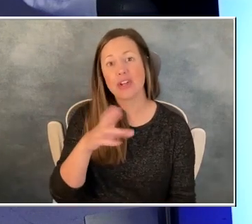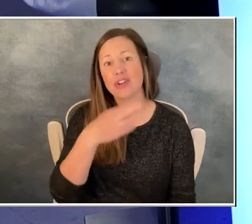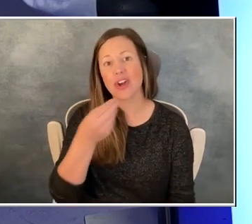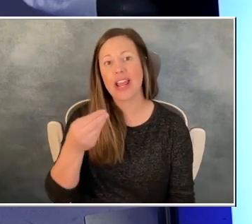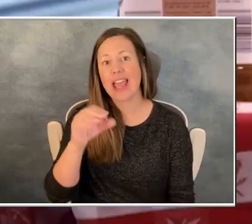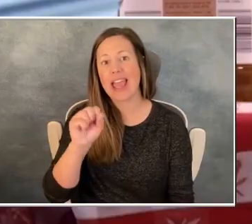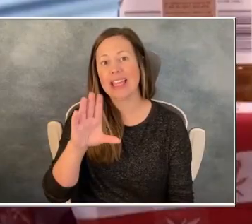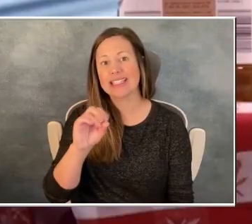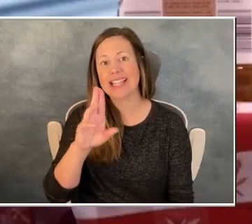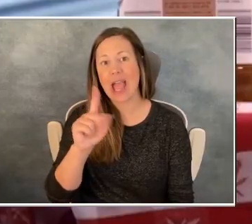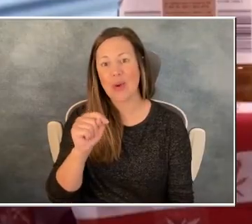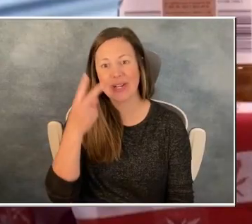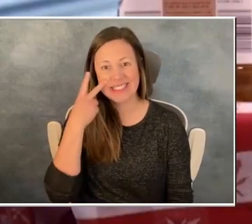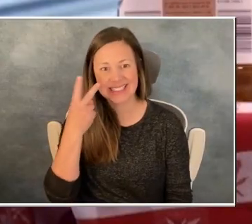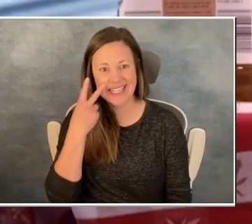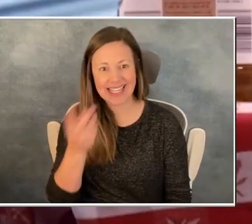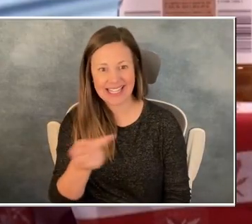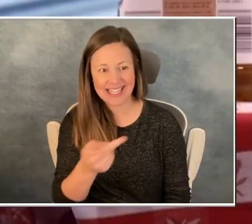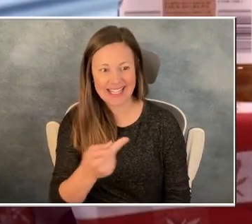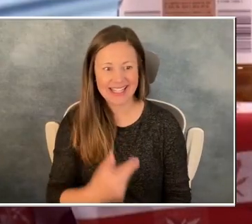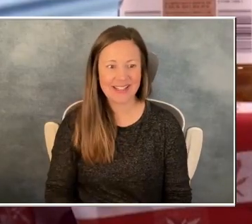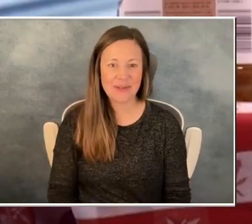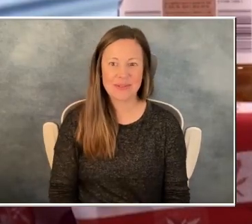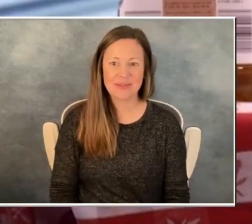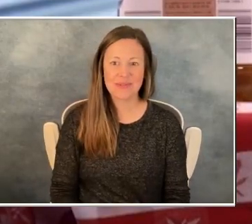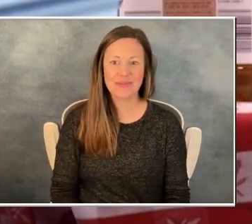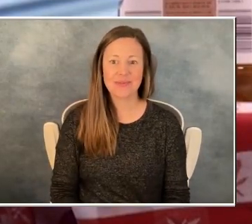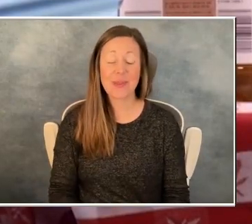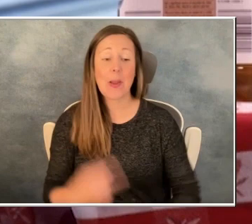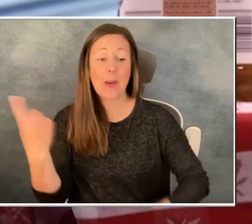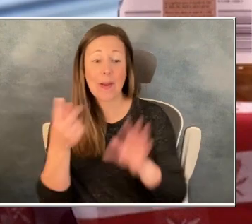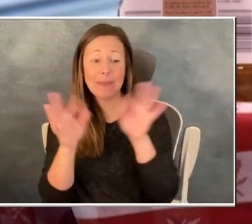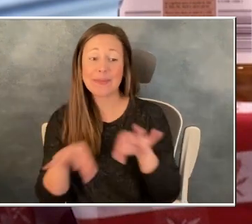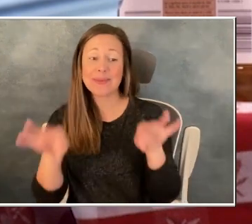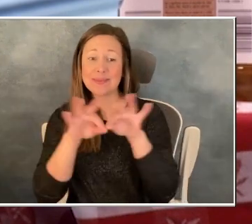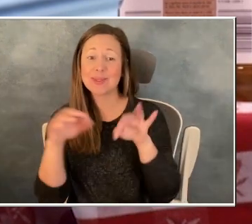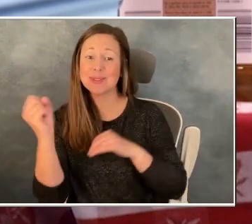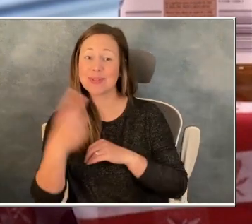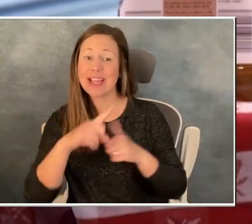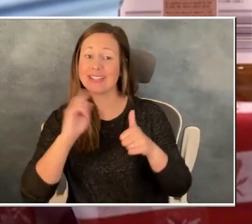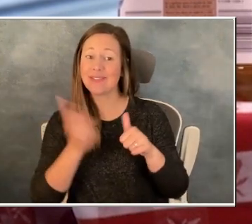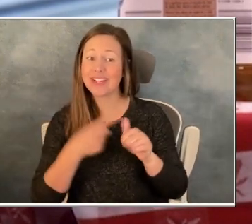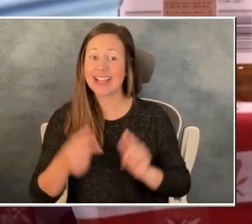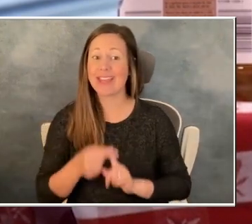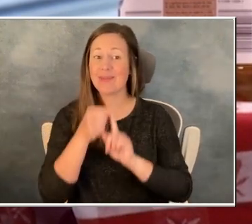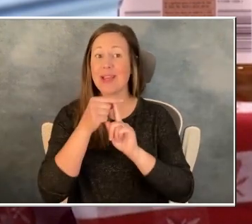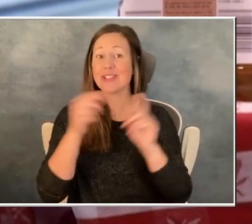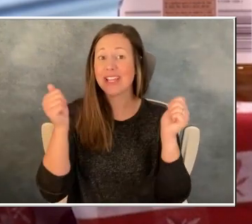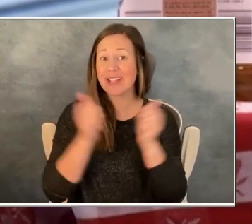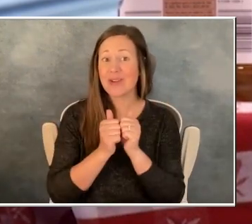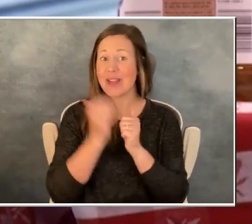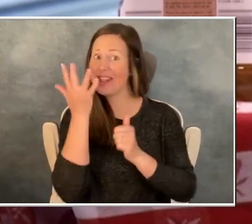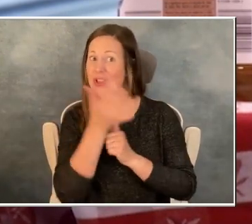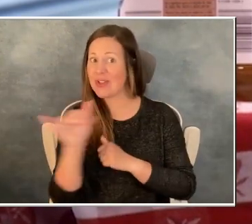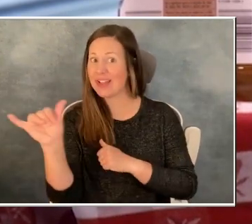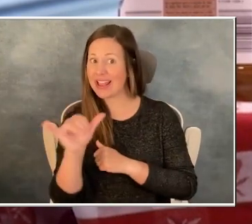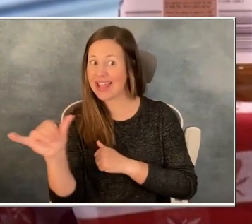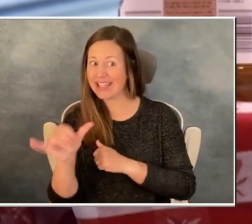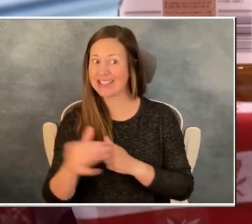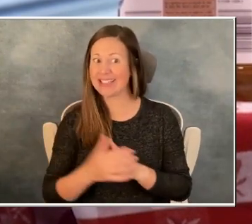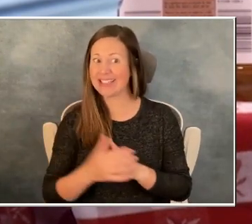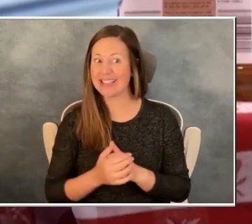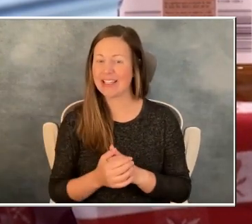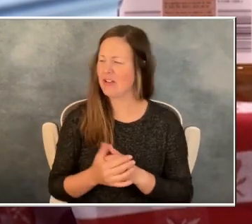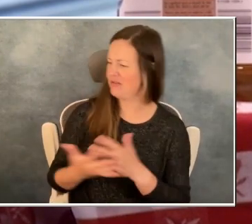and Scout. It's always important to ask first, especially when it comes to lookalikes. What's a